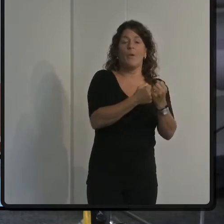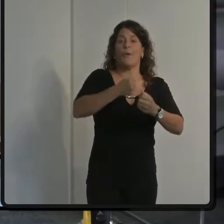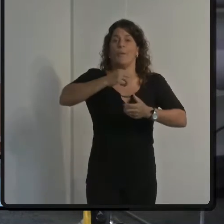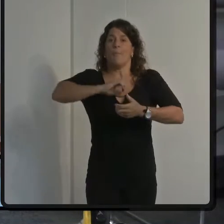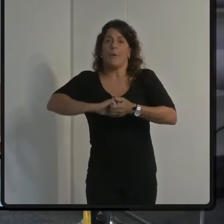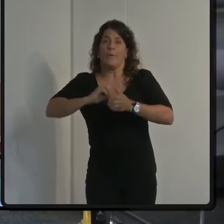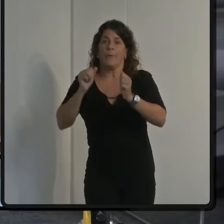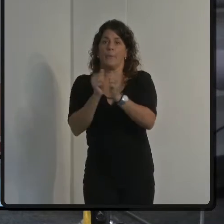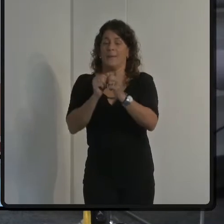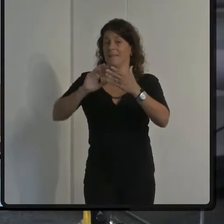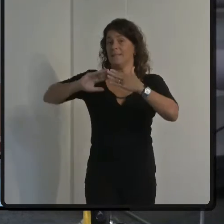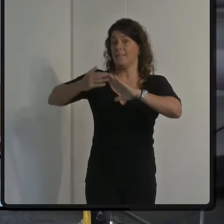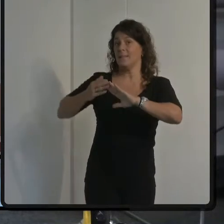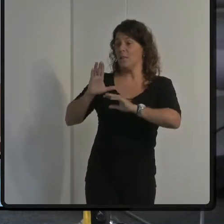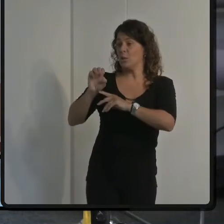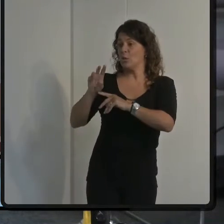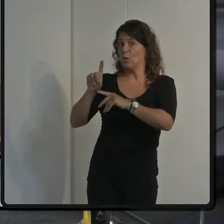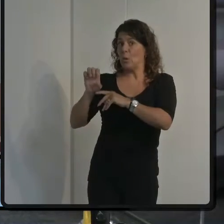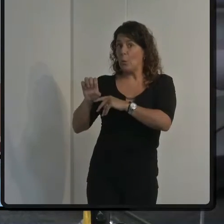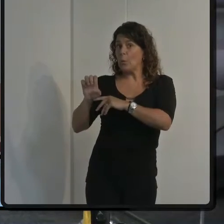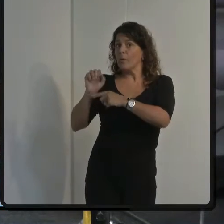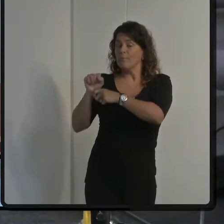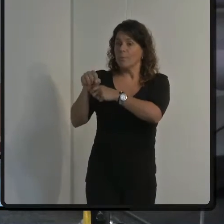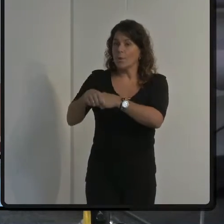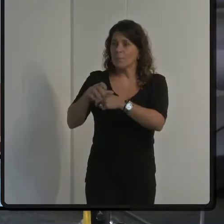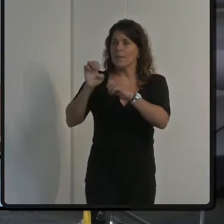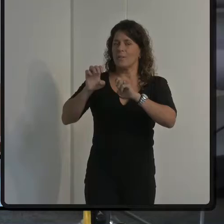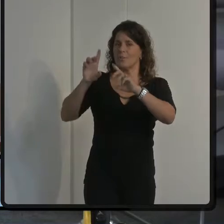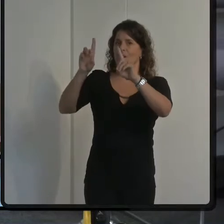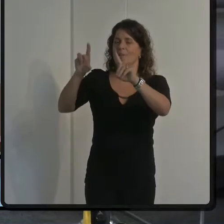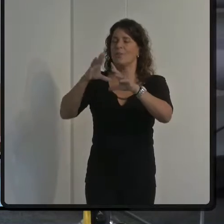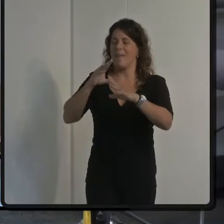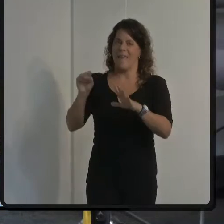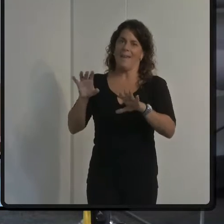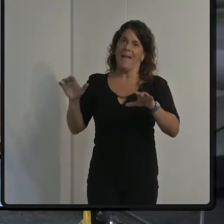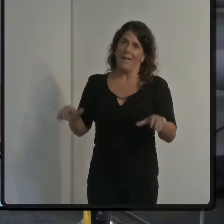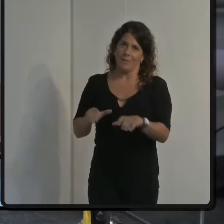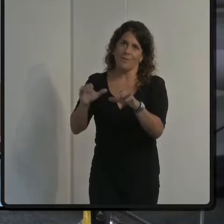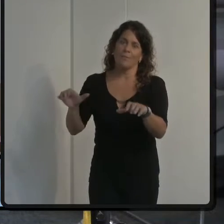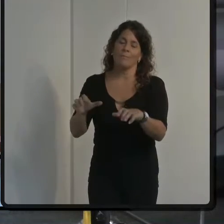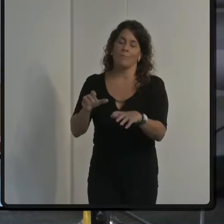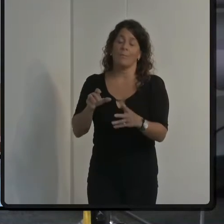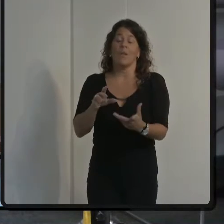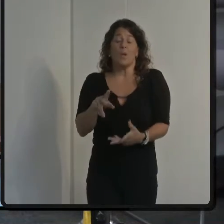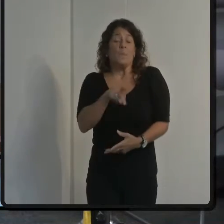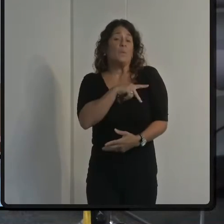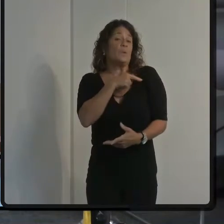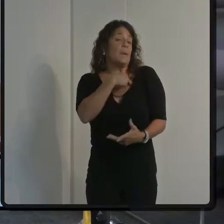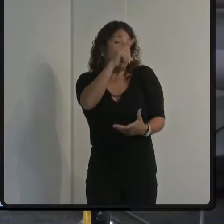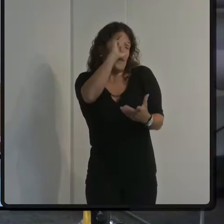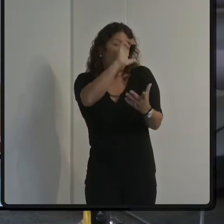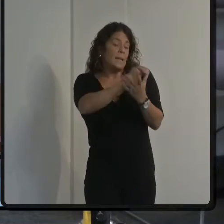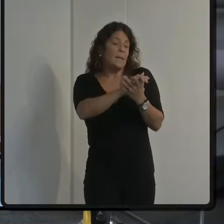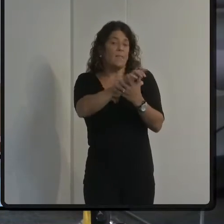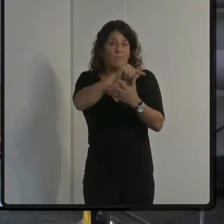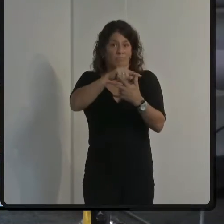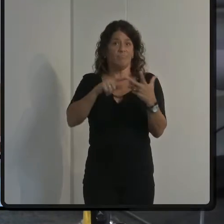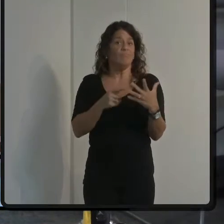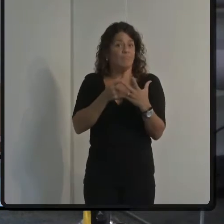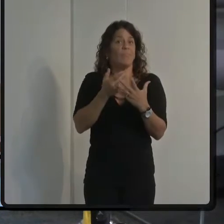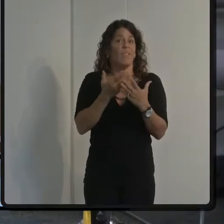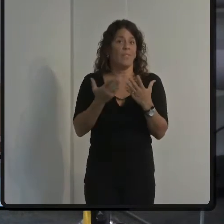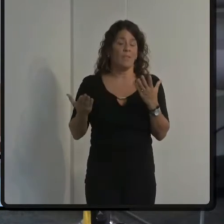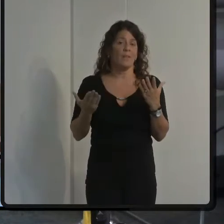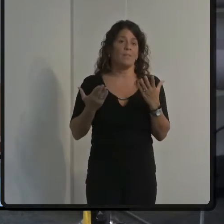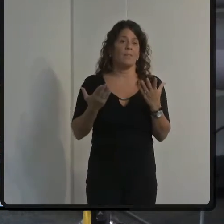city for code enforcement, education, and actions. I believe that those